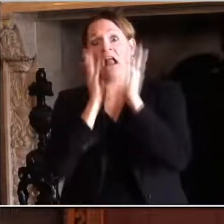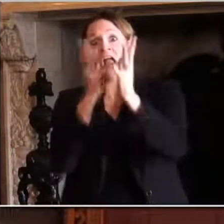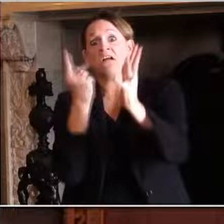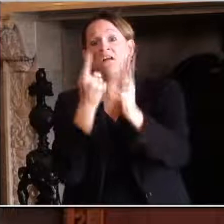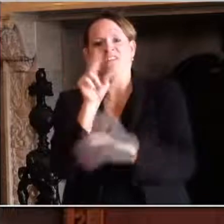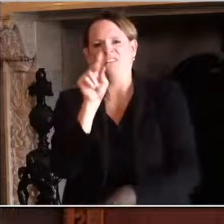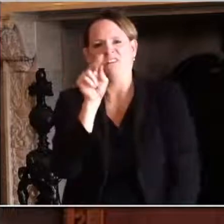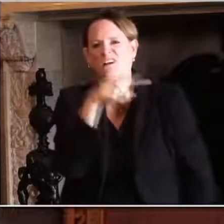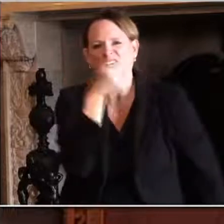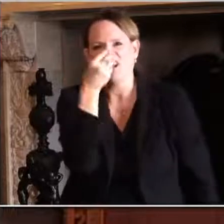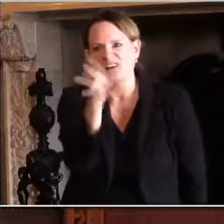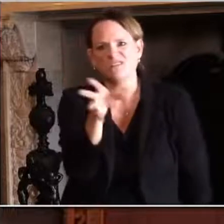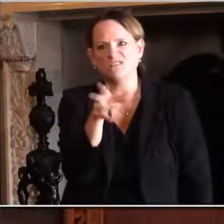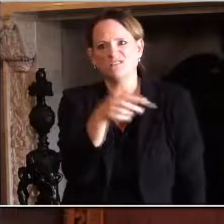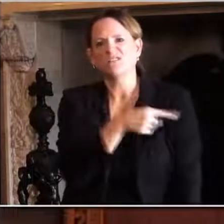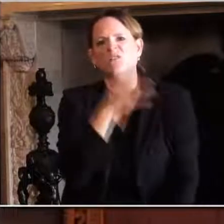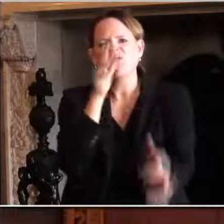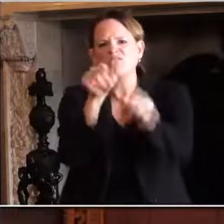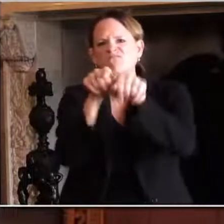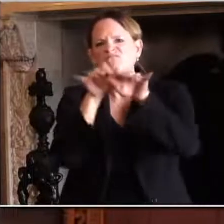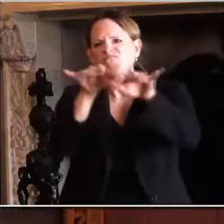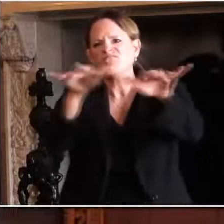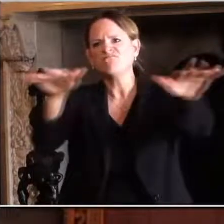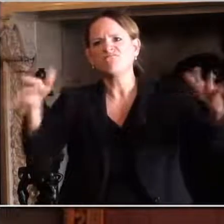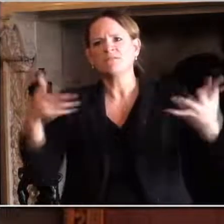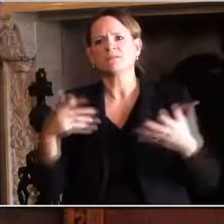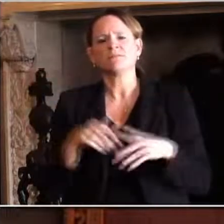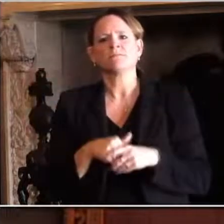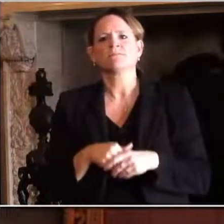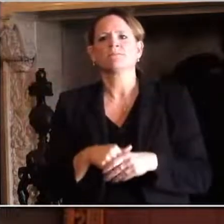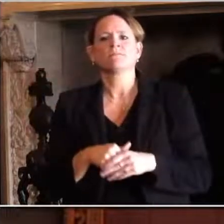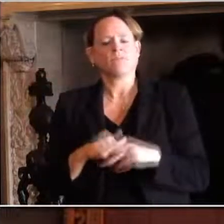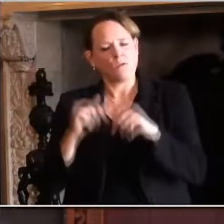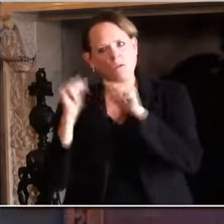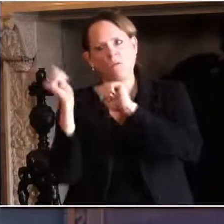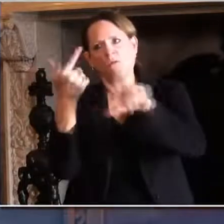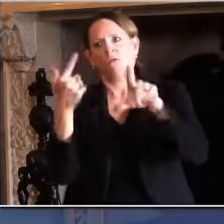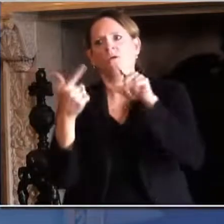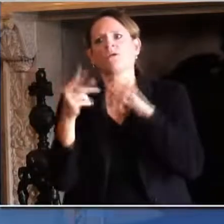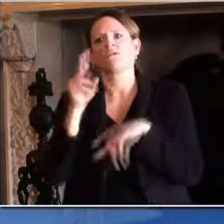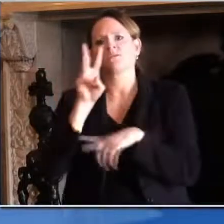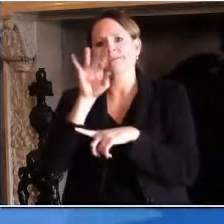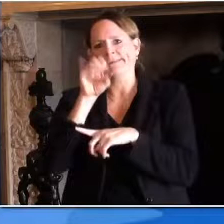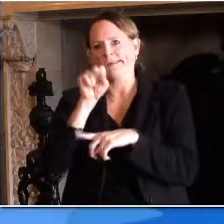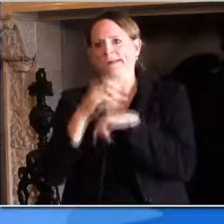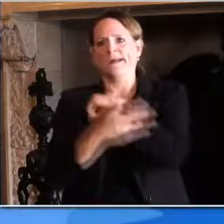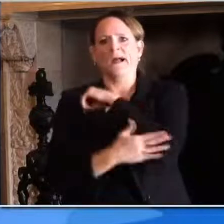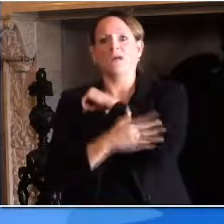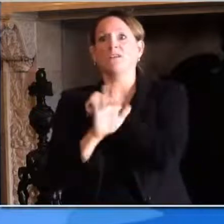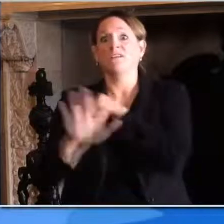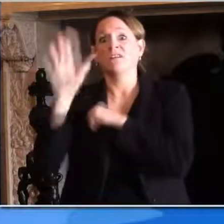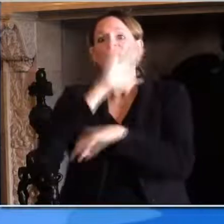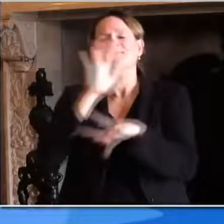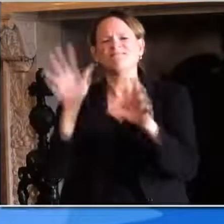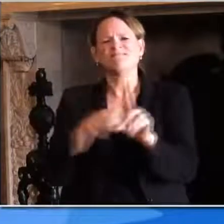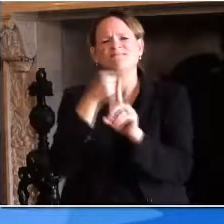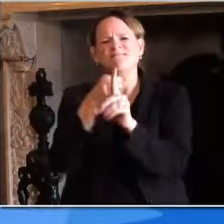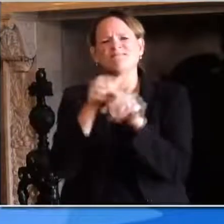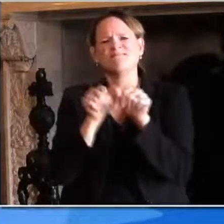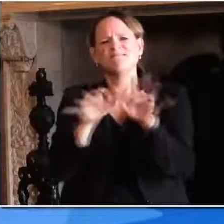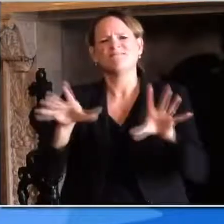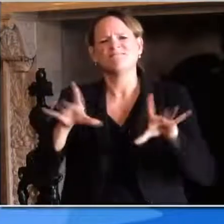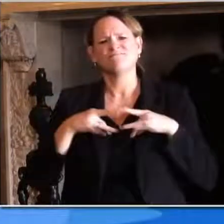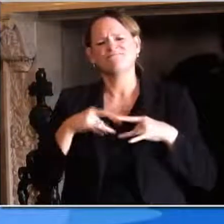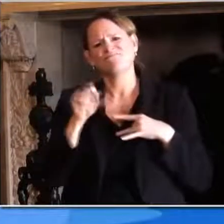counties, but every county in the state of Wisconsin is impacted by this virus. Thank you, Brianna. Now to Mason Dowling